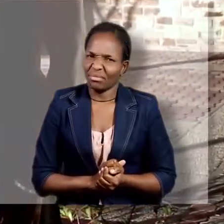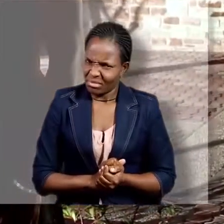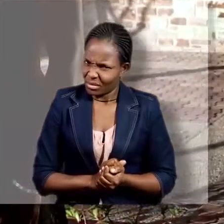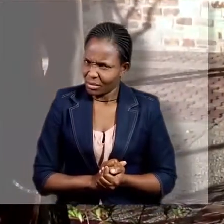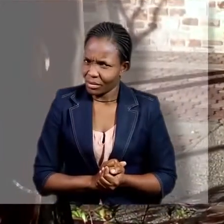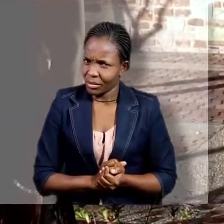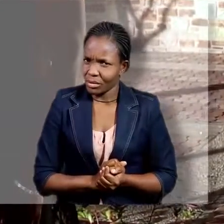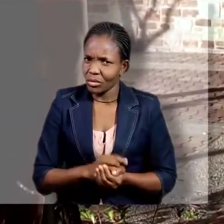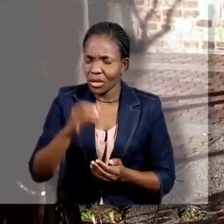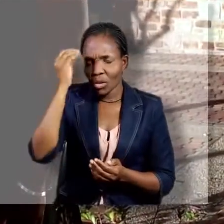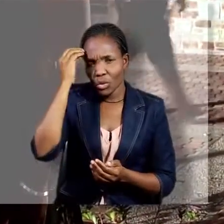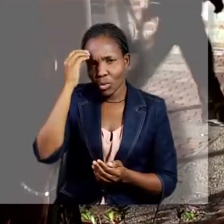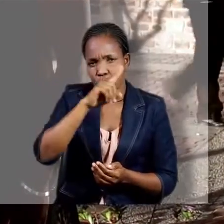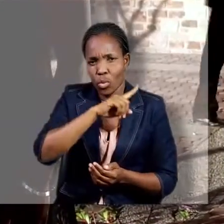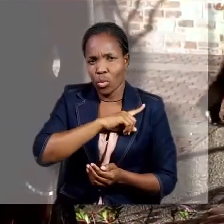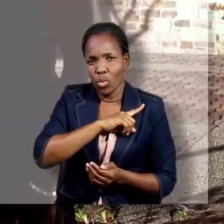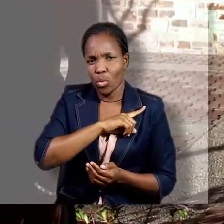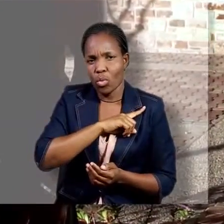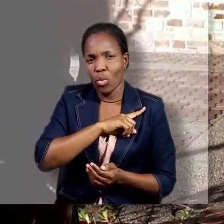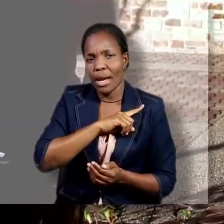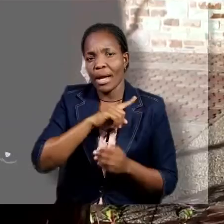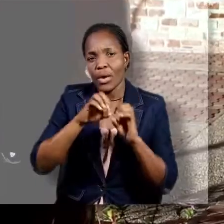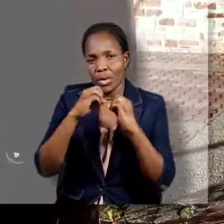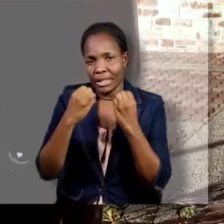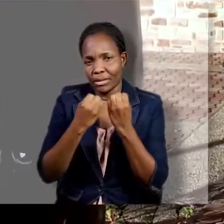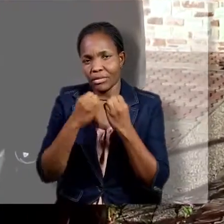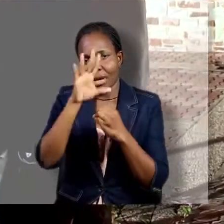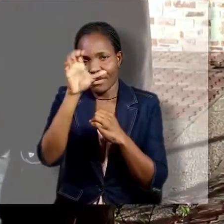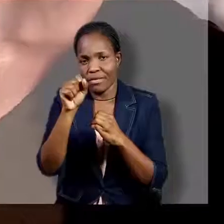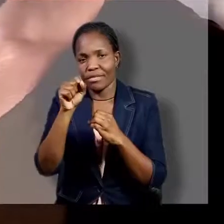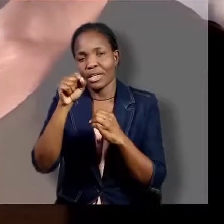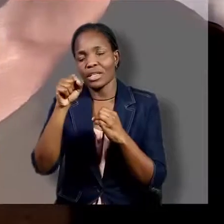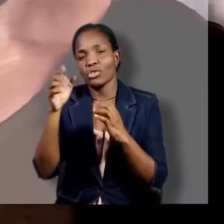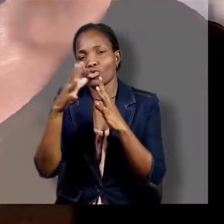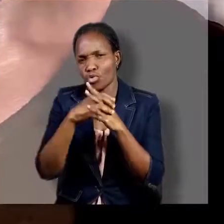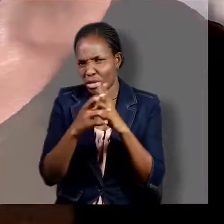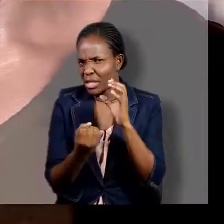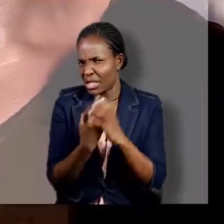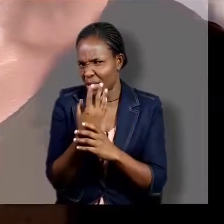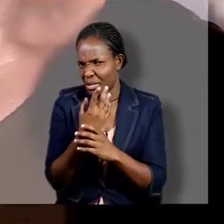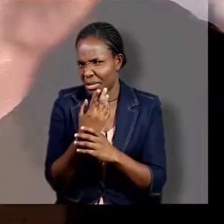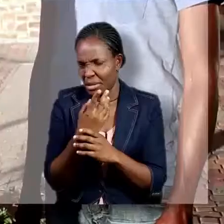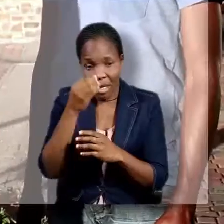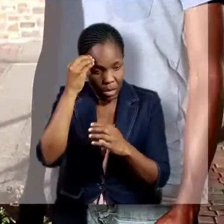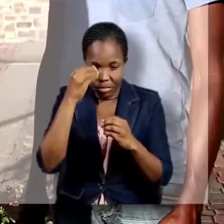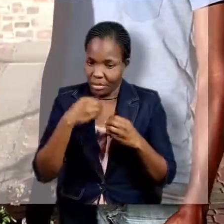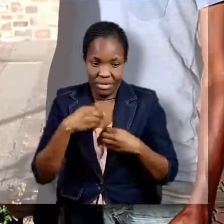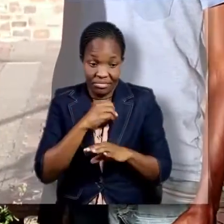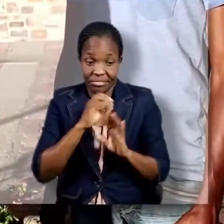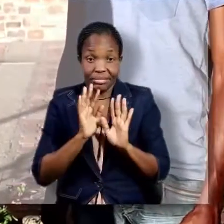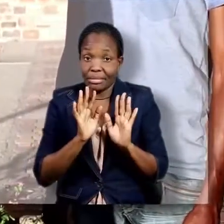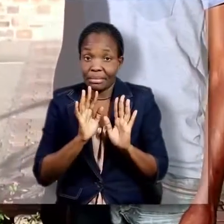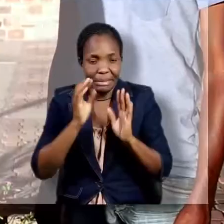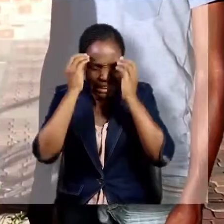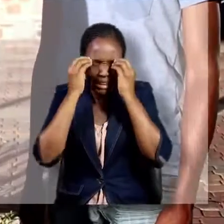Do you know why the Organization of African Unity was established? I'm afraid not. I don't. No, I